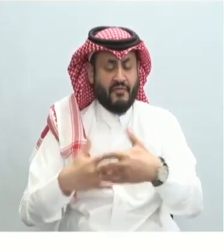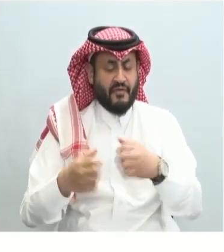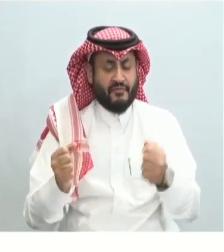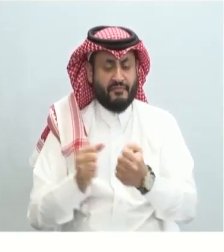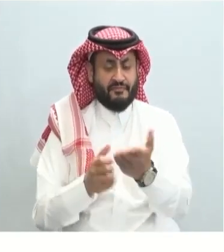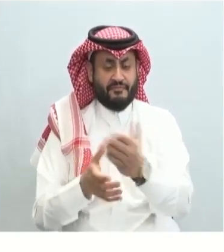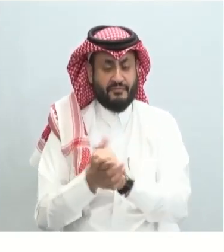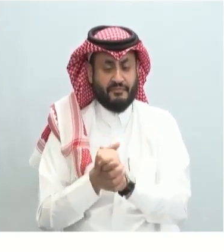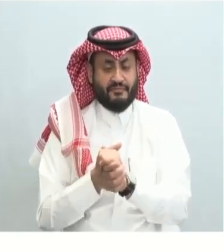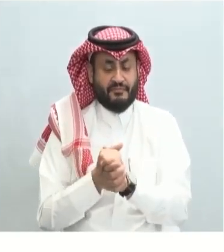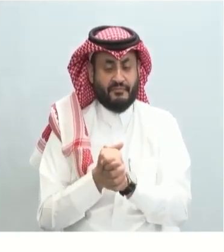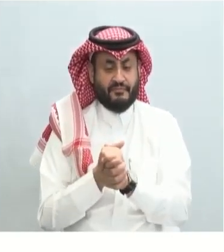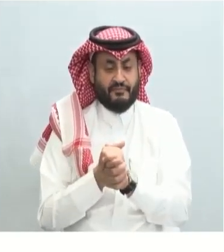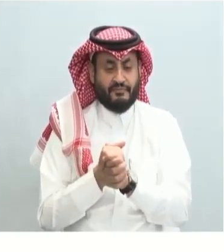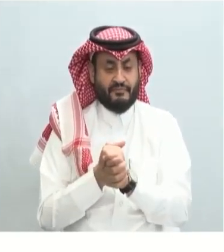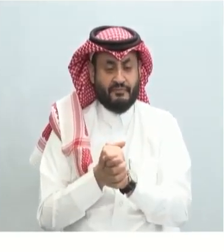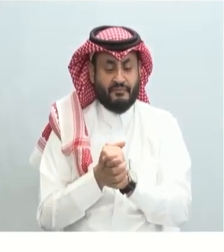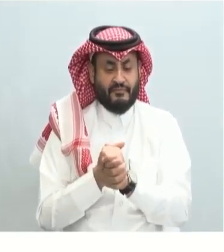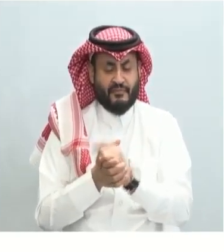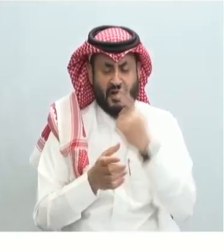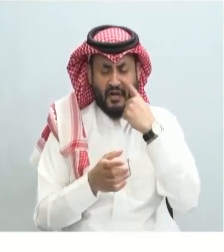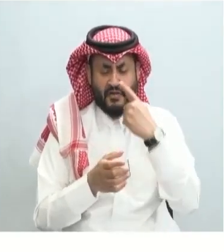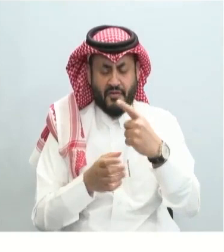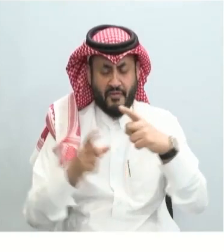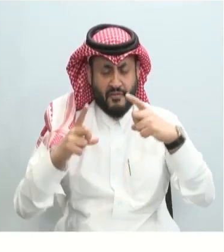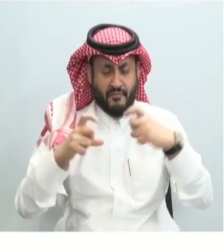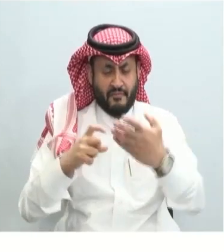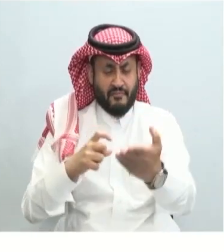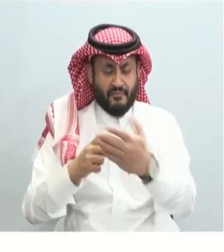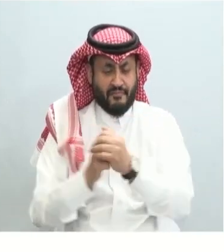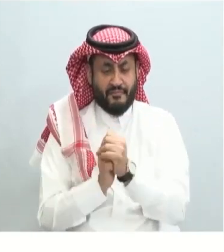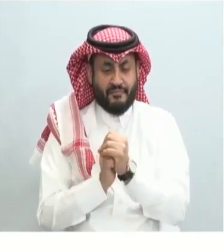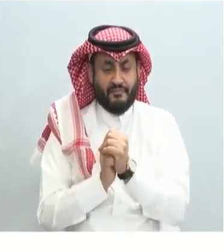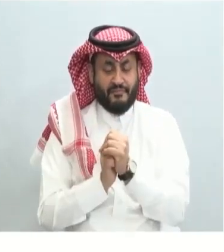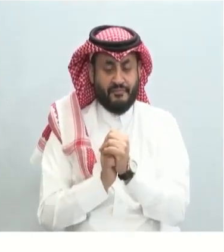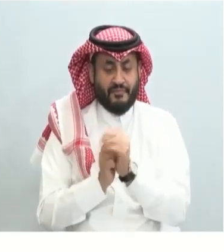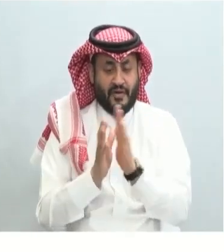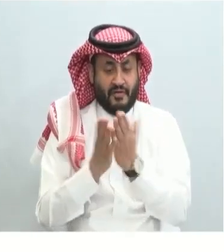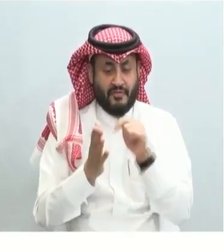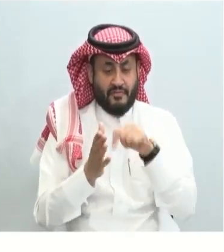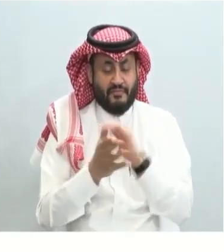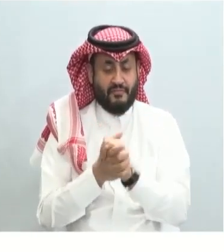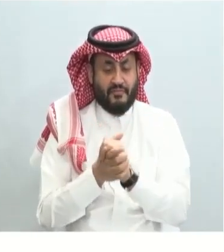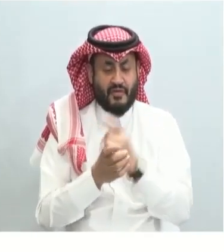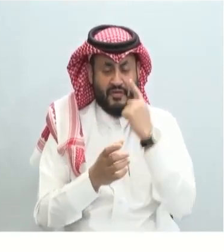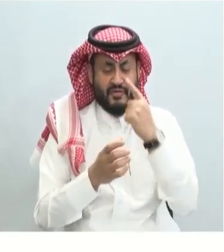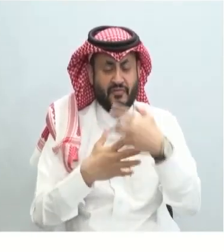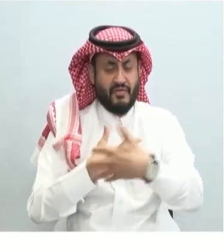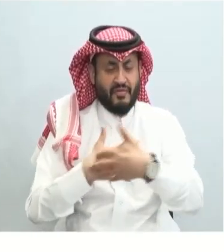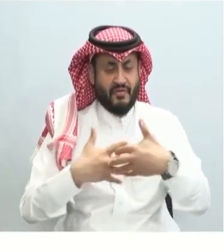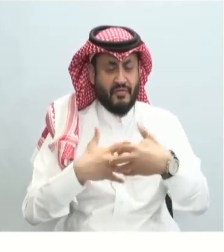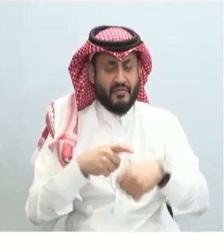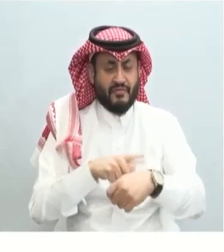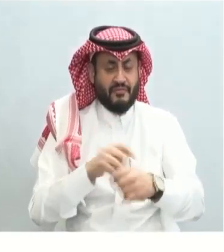exercise where we said that have a look at the picture in front of you in your book and see this calendar. You will